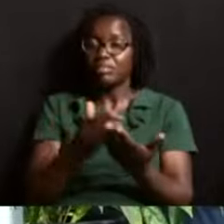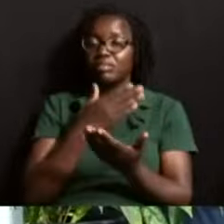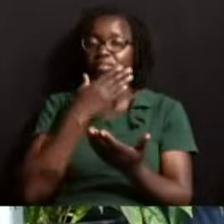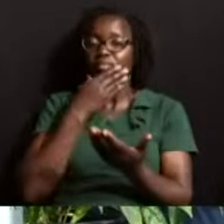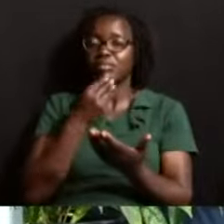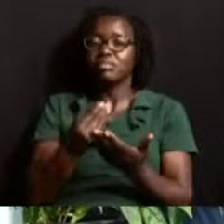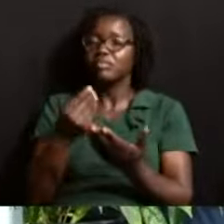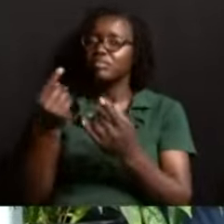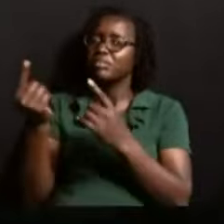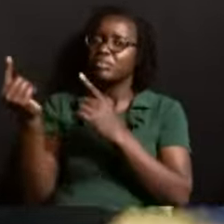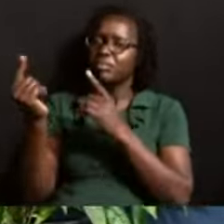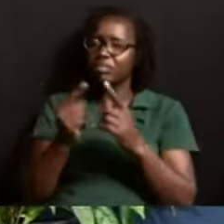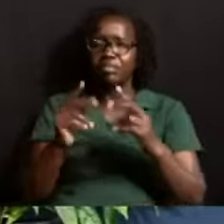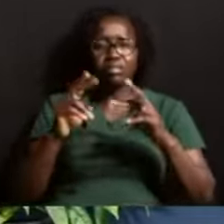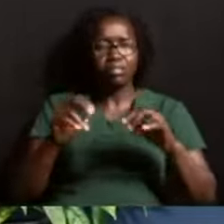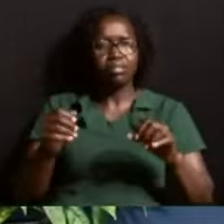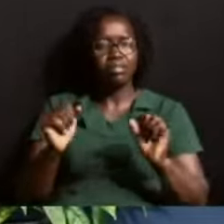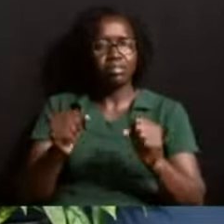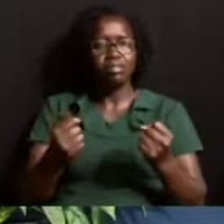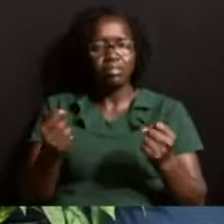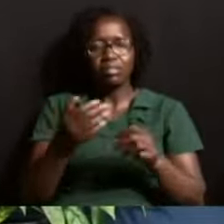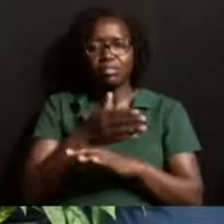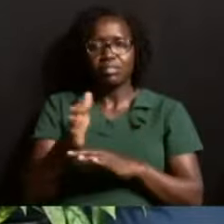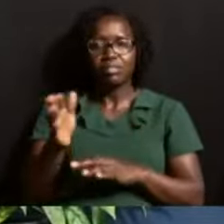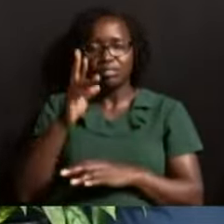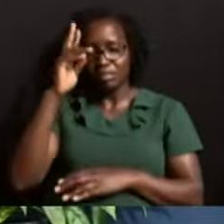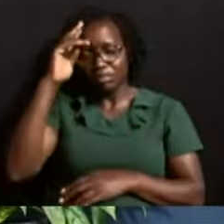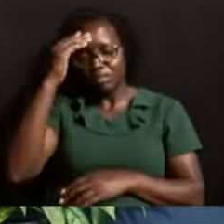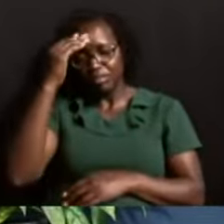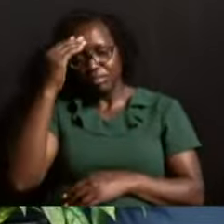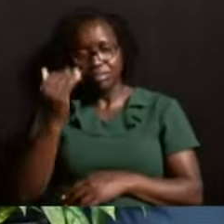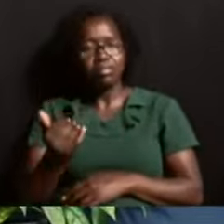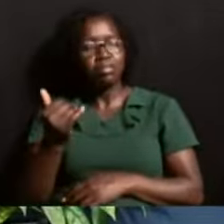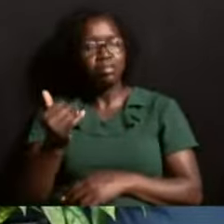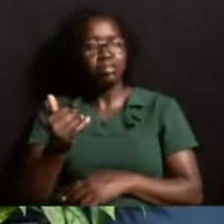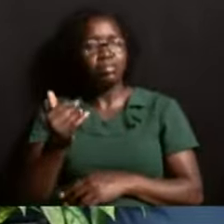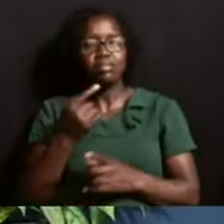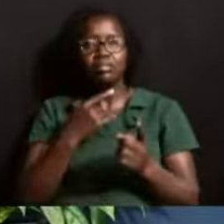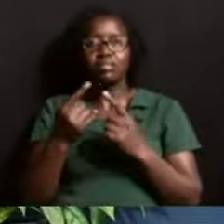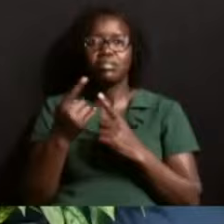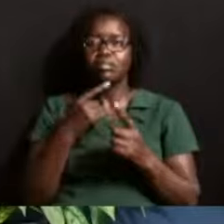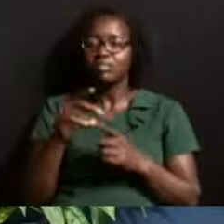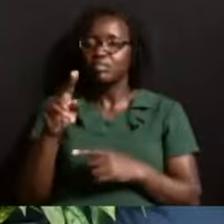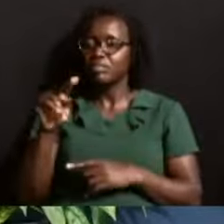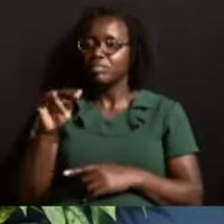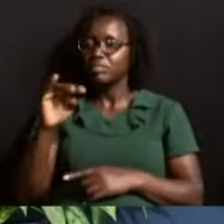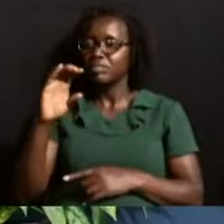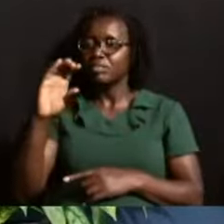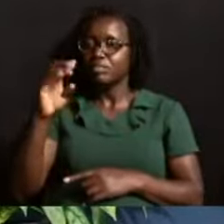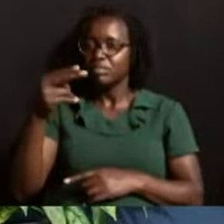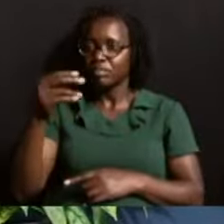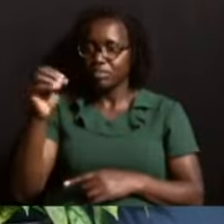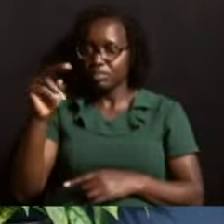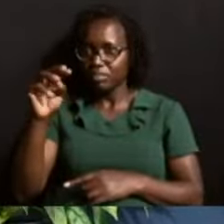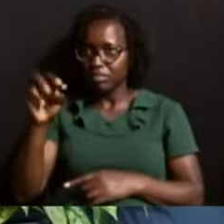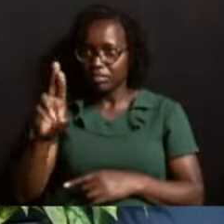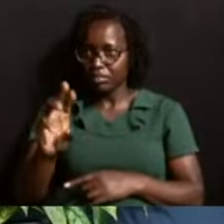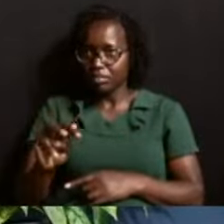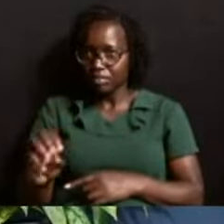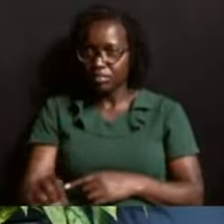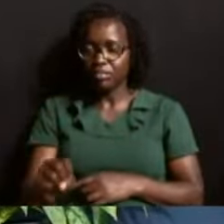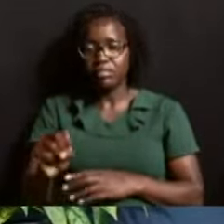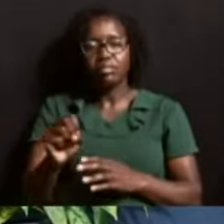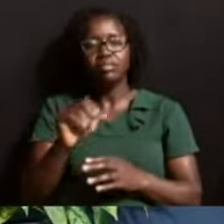and to save the lost. This is the reason why in talking to Nicodemus, he says in